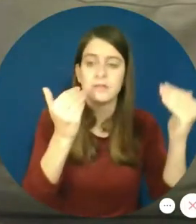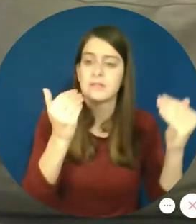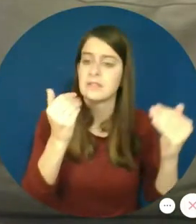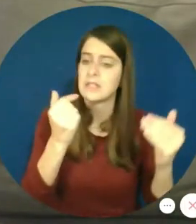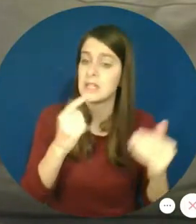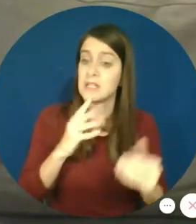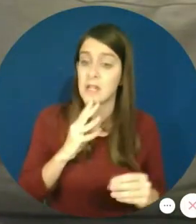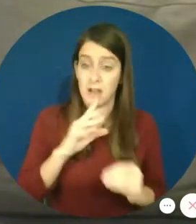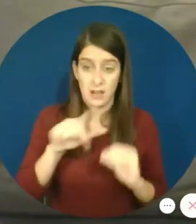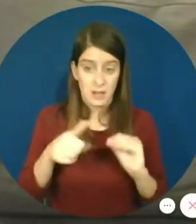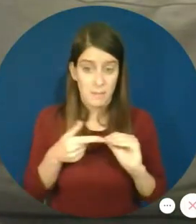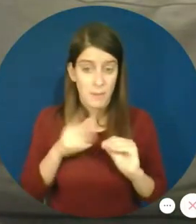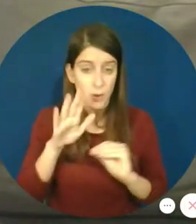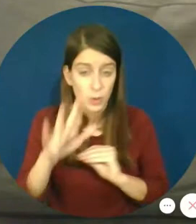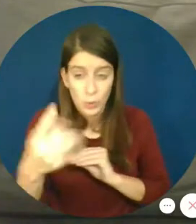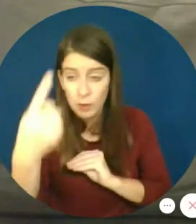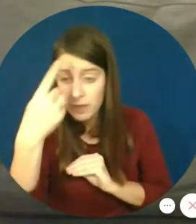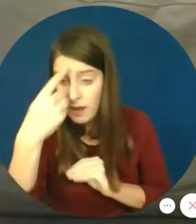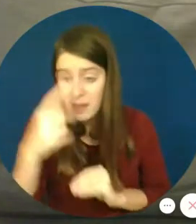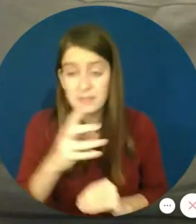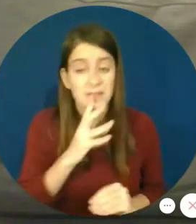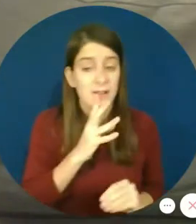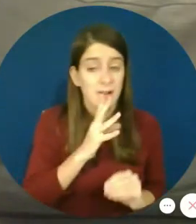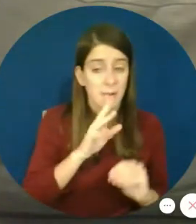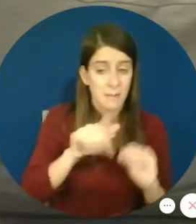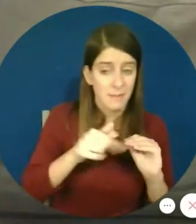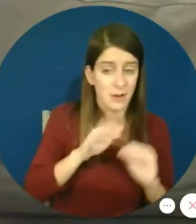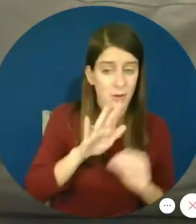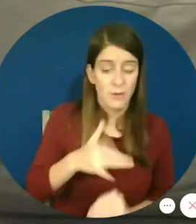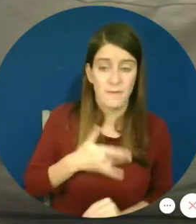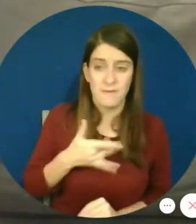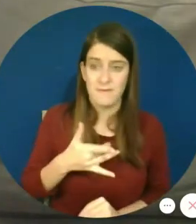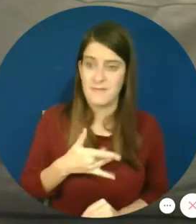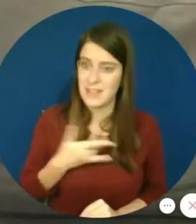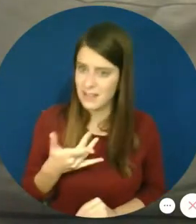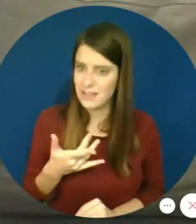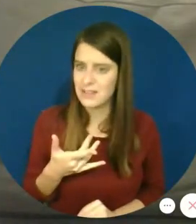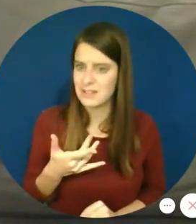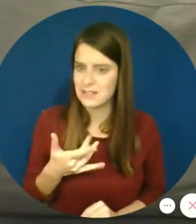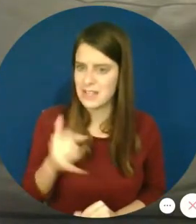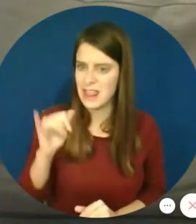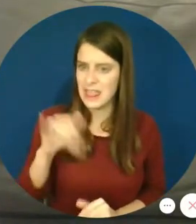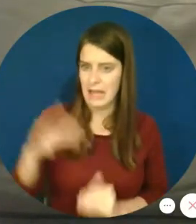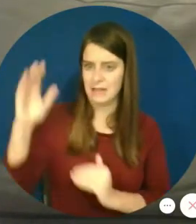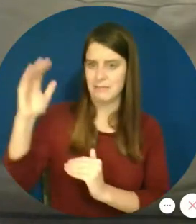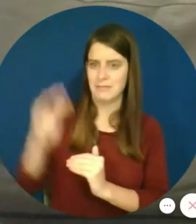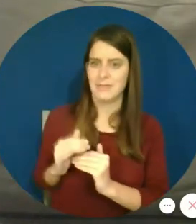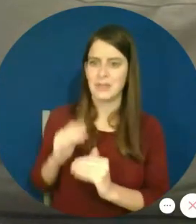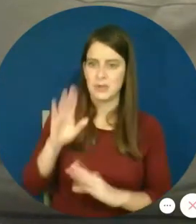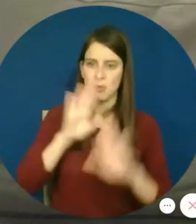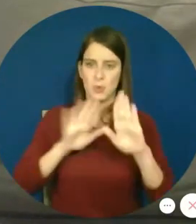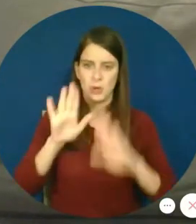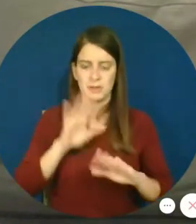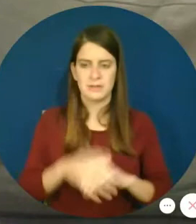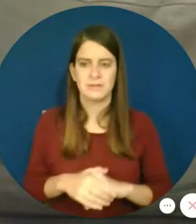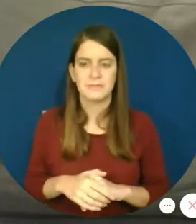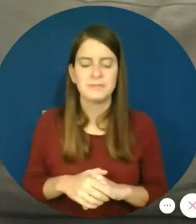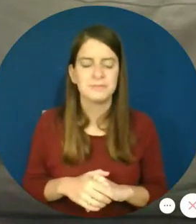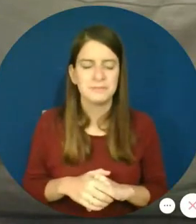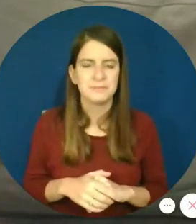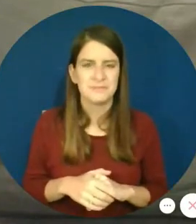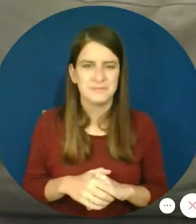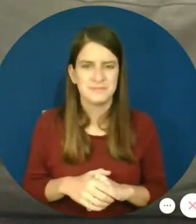and feelings are so important and really takes the power out of our worries. So with that, I